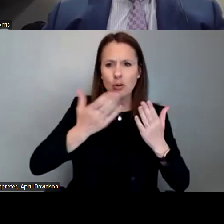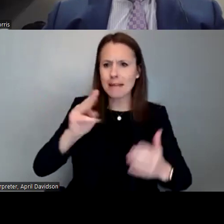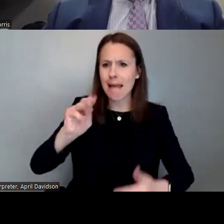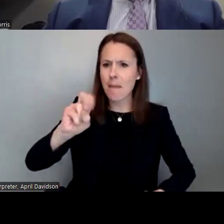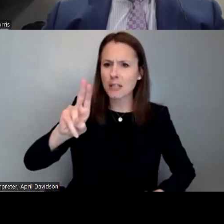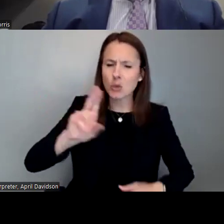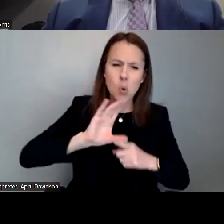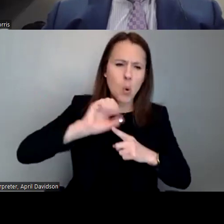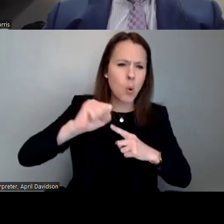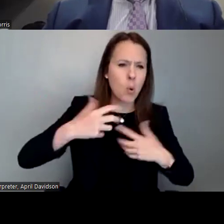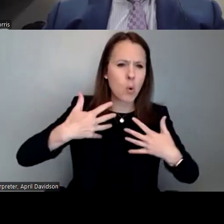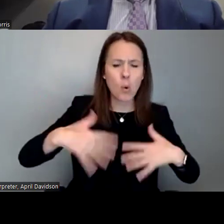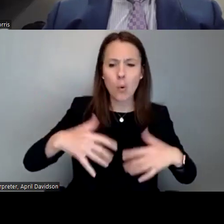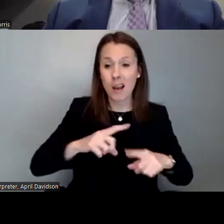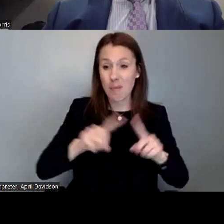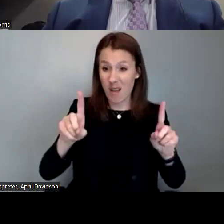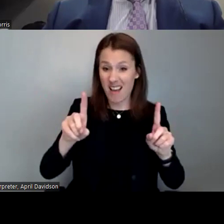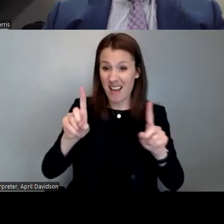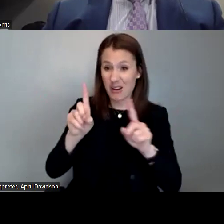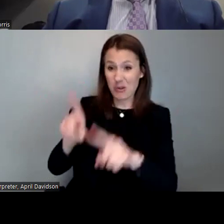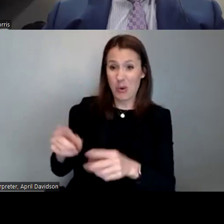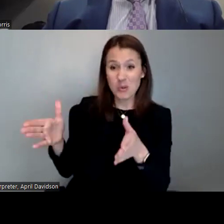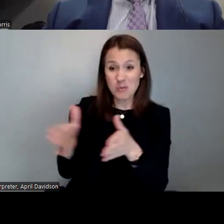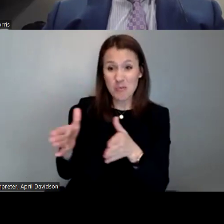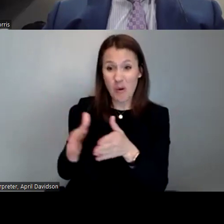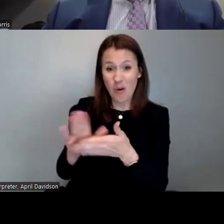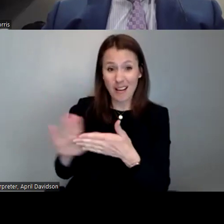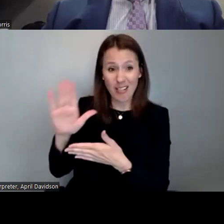MSU, and then if you were in some small college,